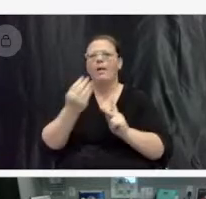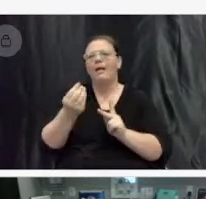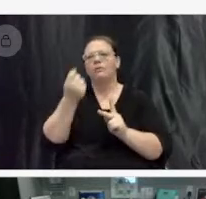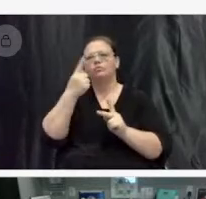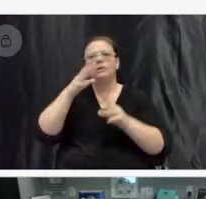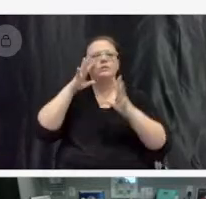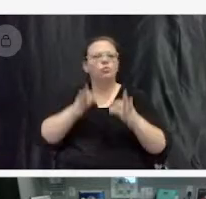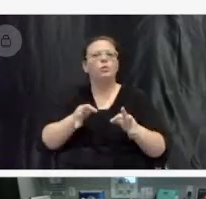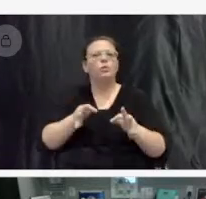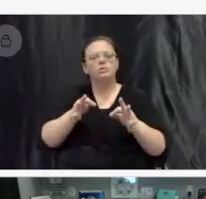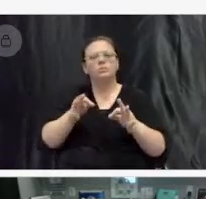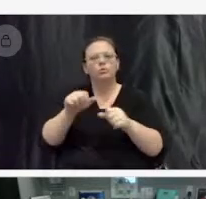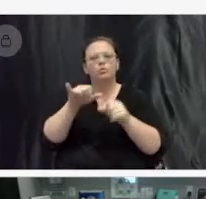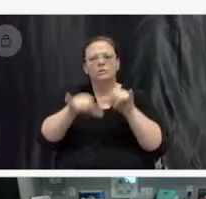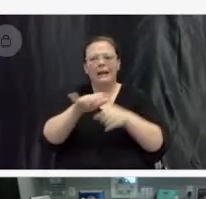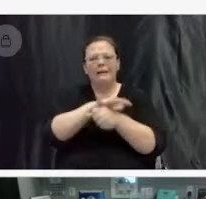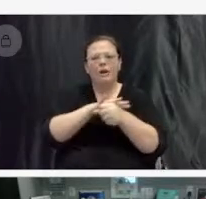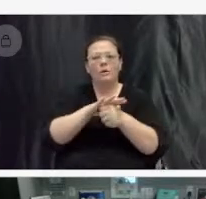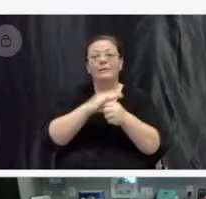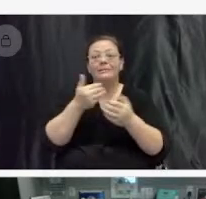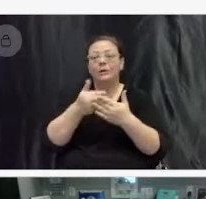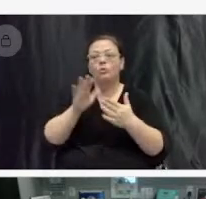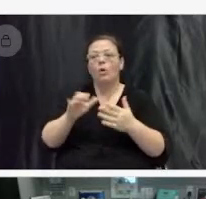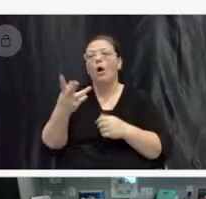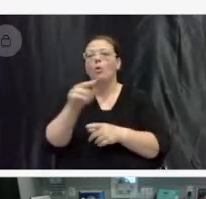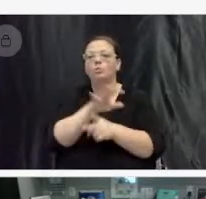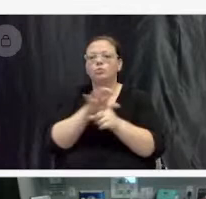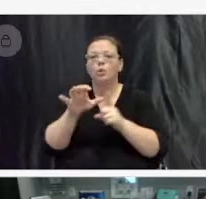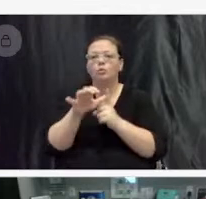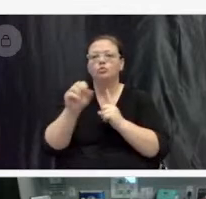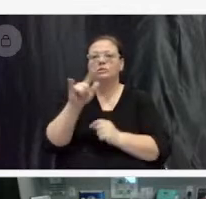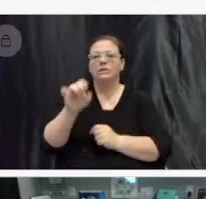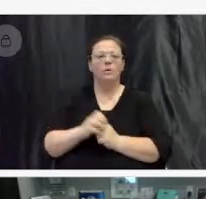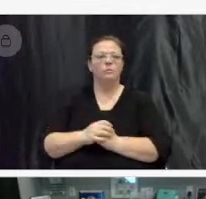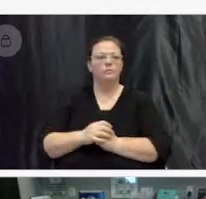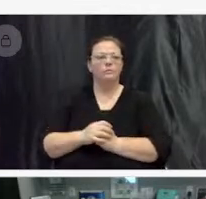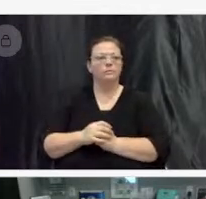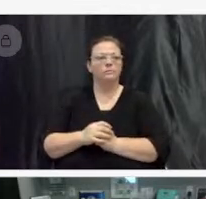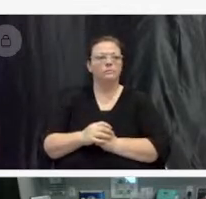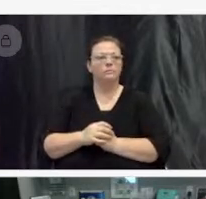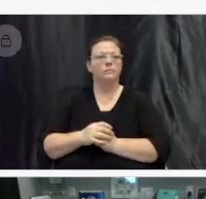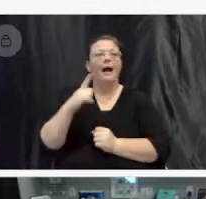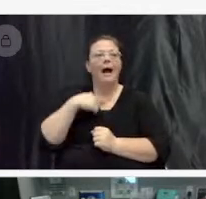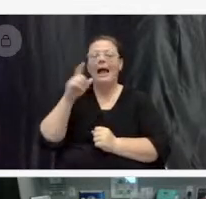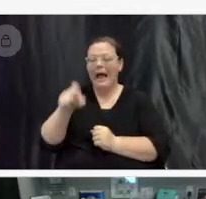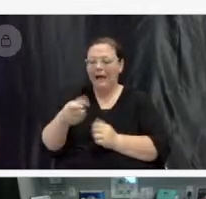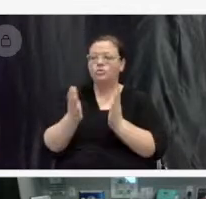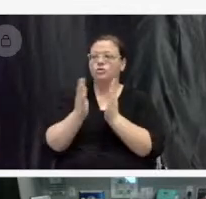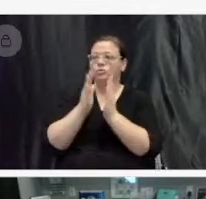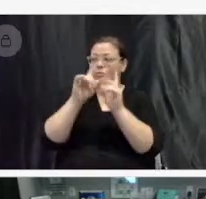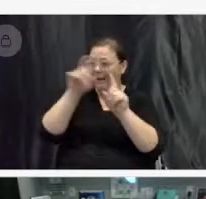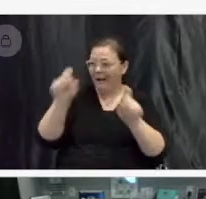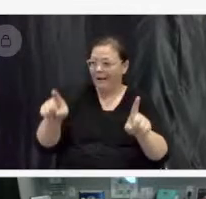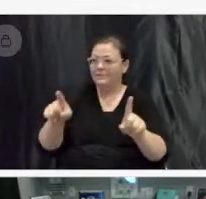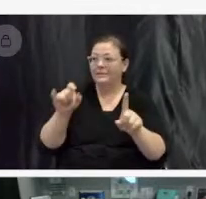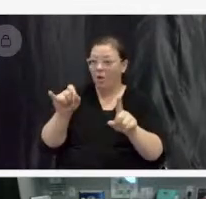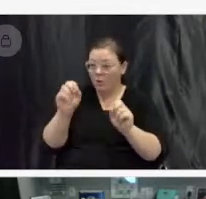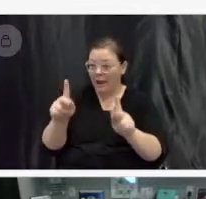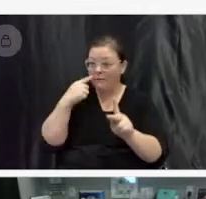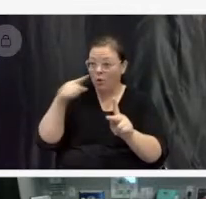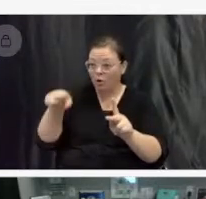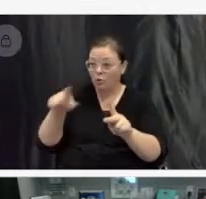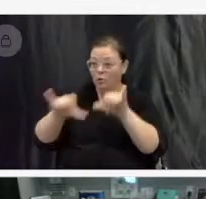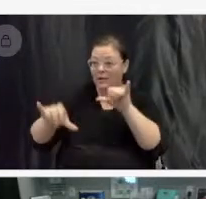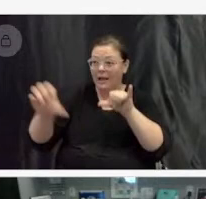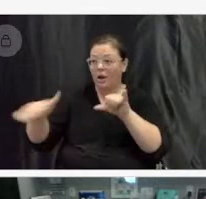stay in an area that mirrors your own culture and style. So I have to ask the question, is it okay for you to stay in someone